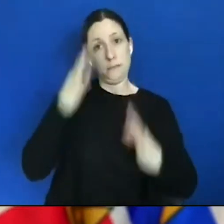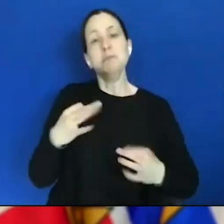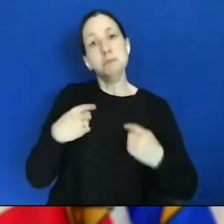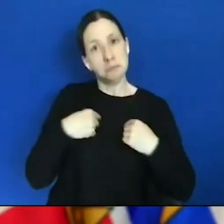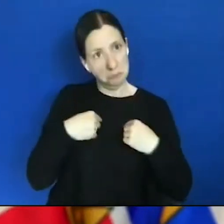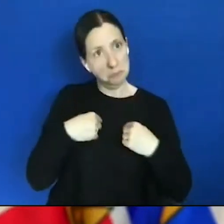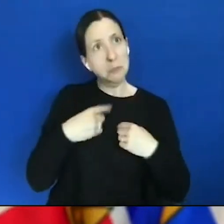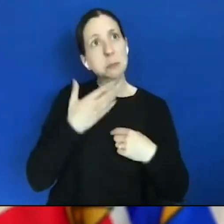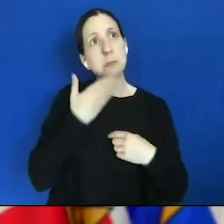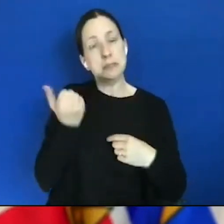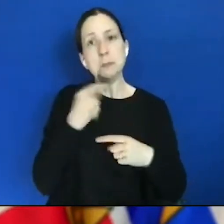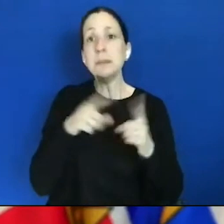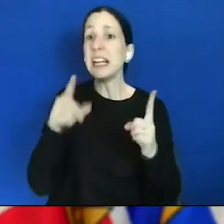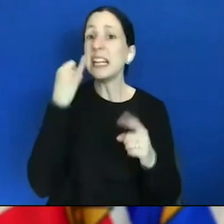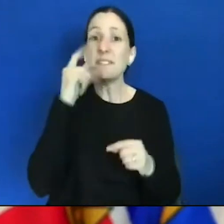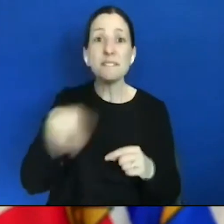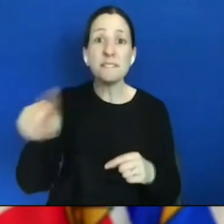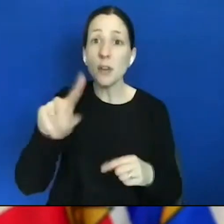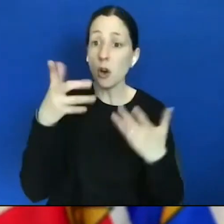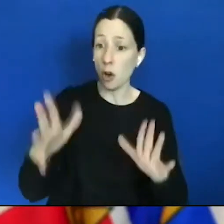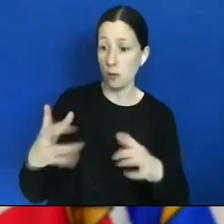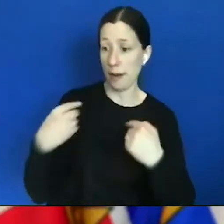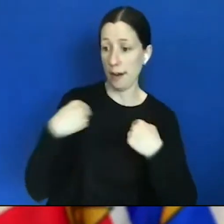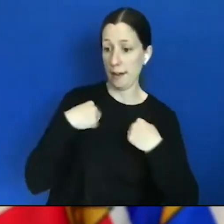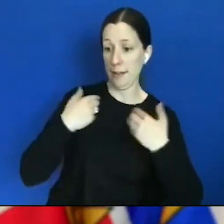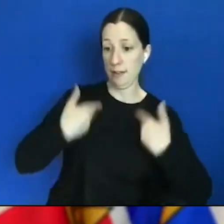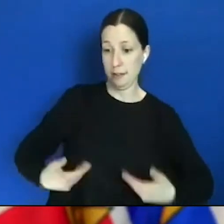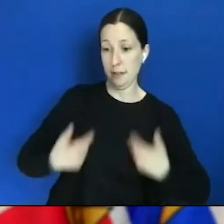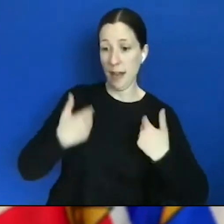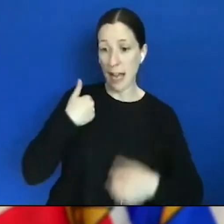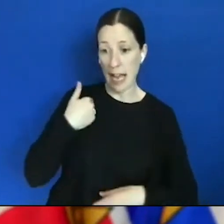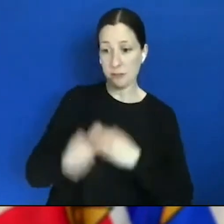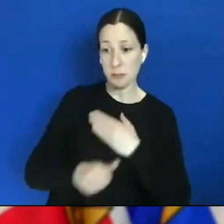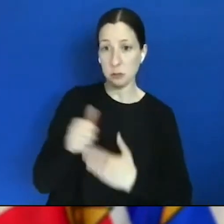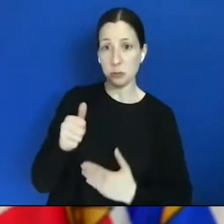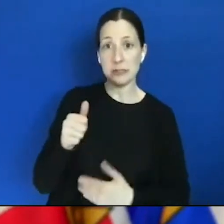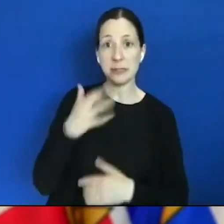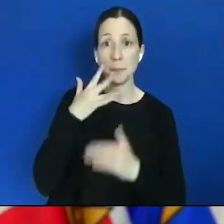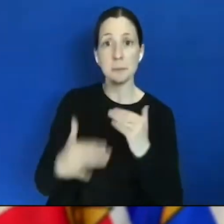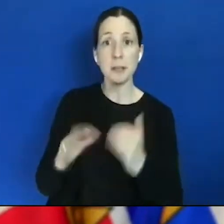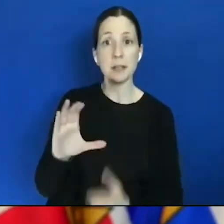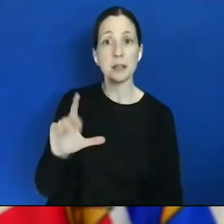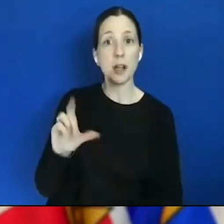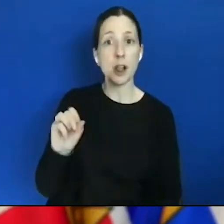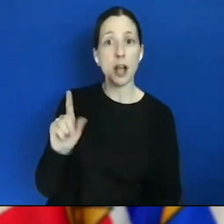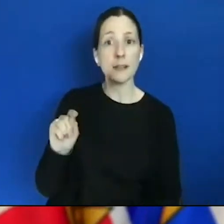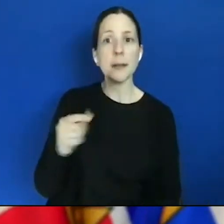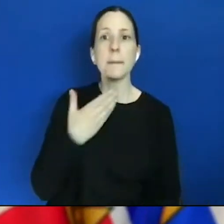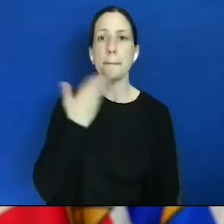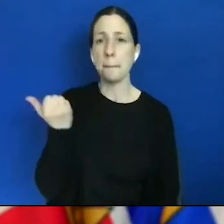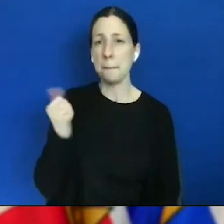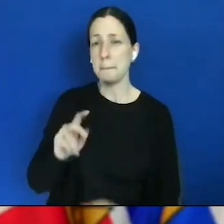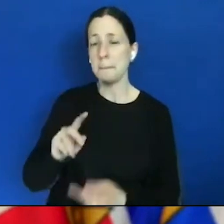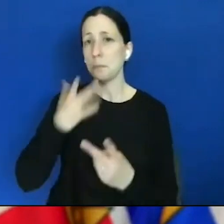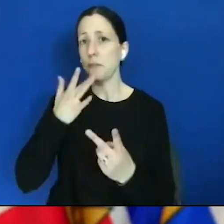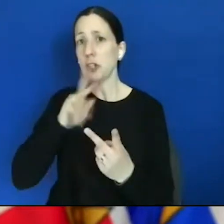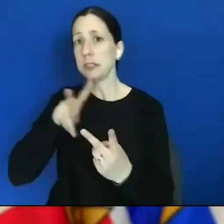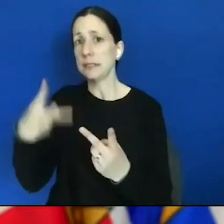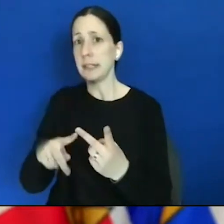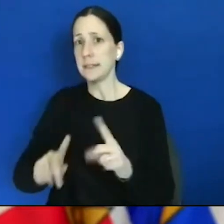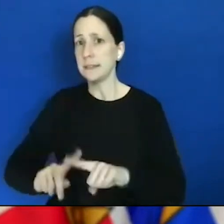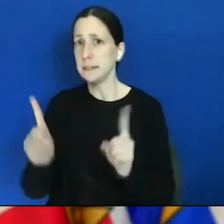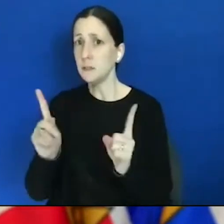people, that very rare risk of blood clots is a very concerning thing, and they would rather have a different vaccine.